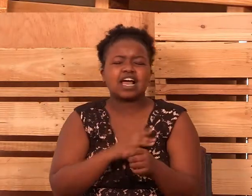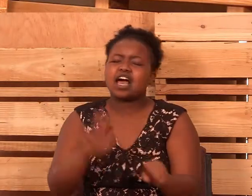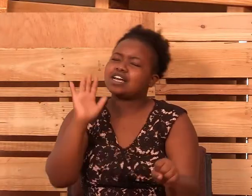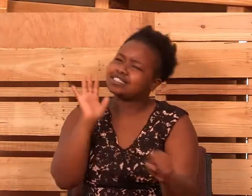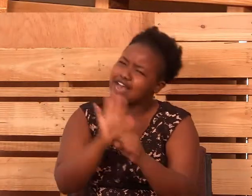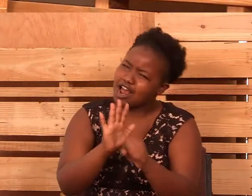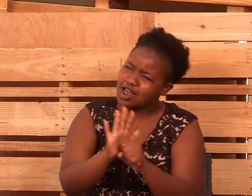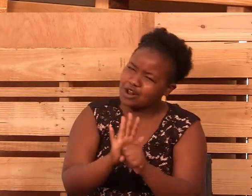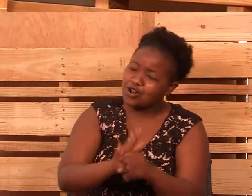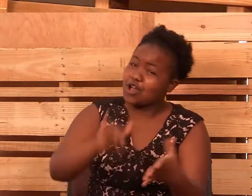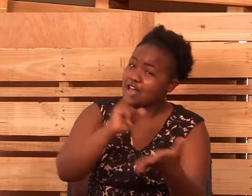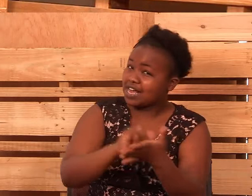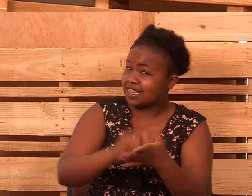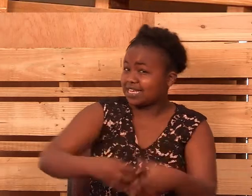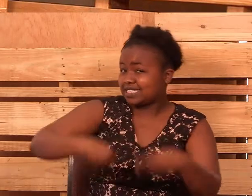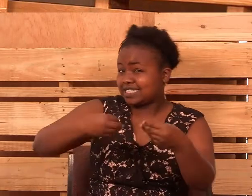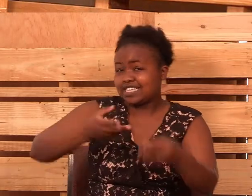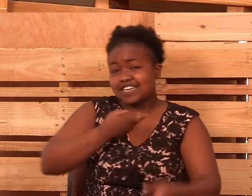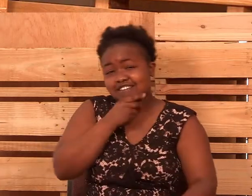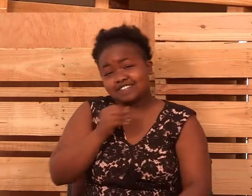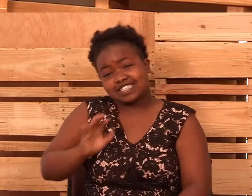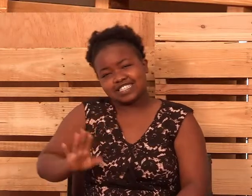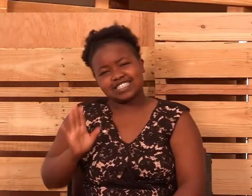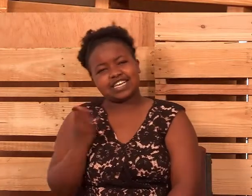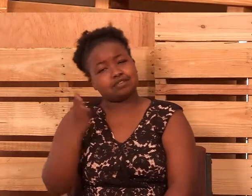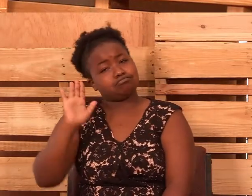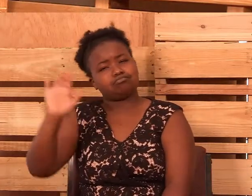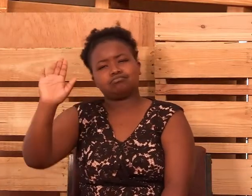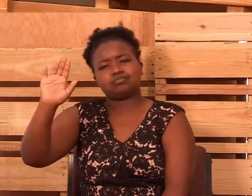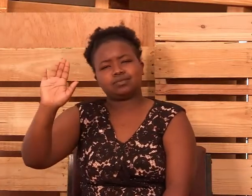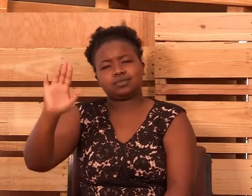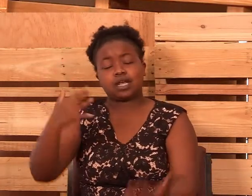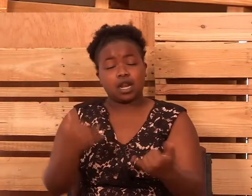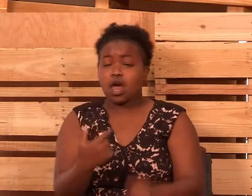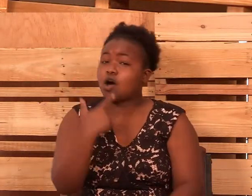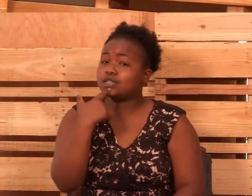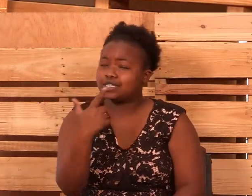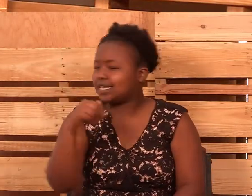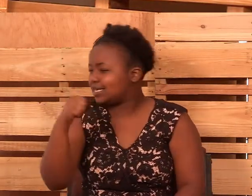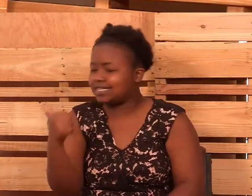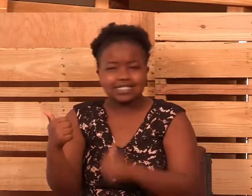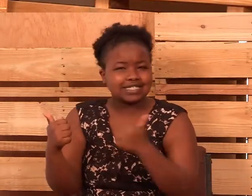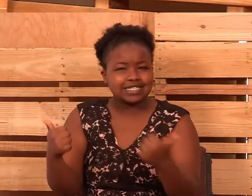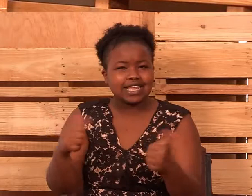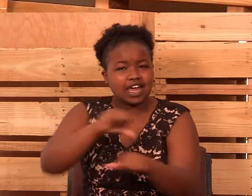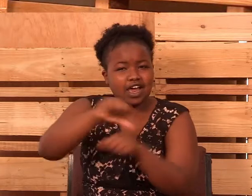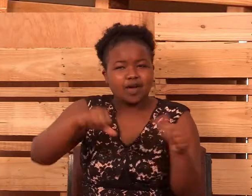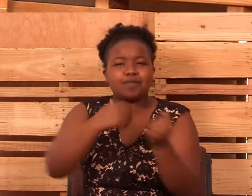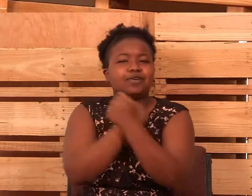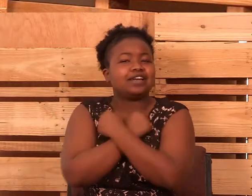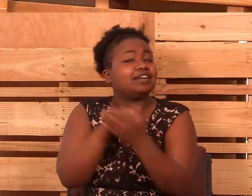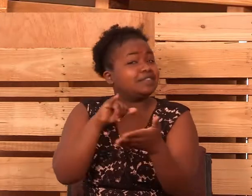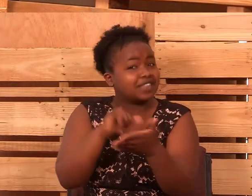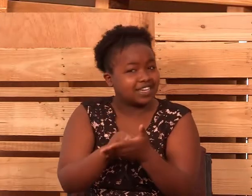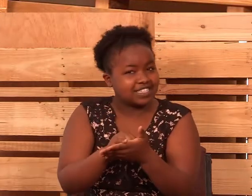us his son. And that is what we should tell others about this love.